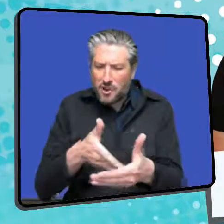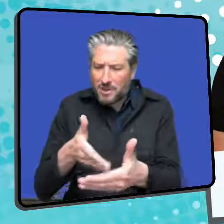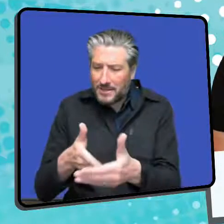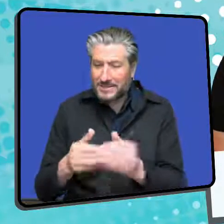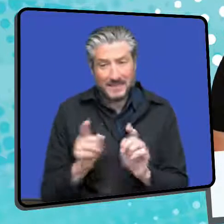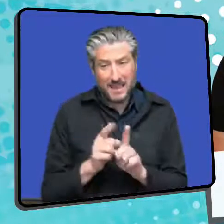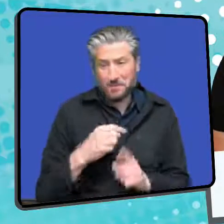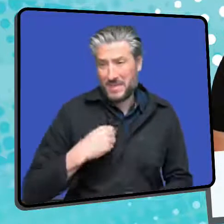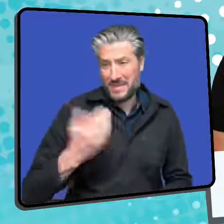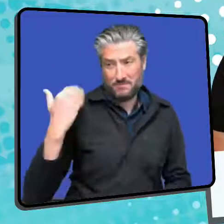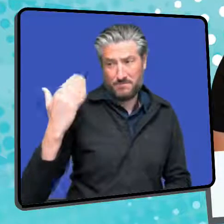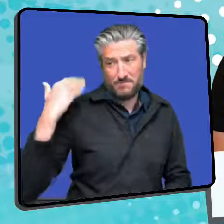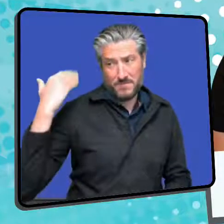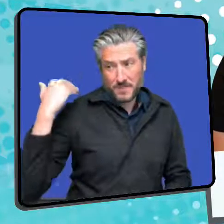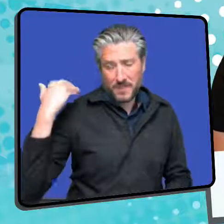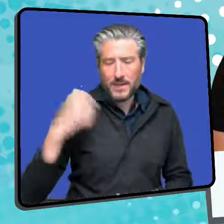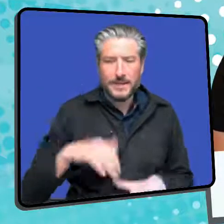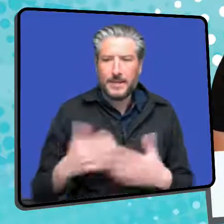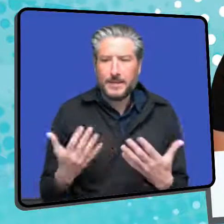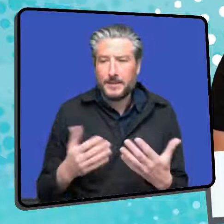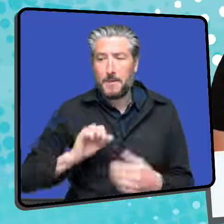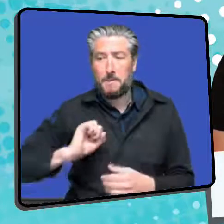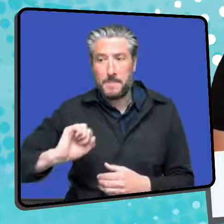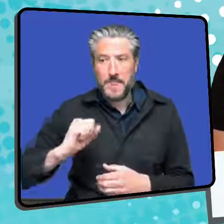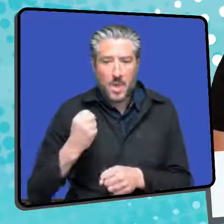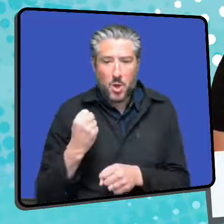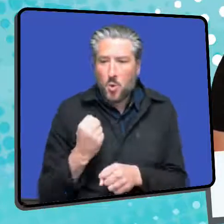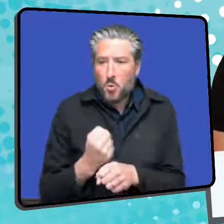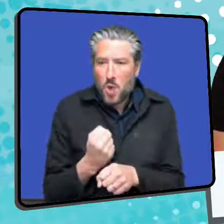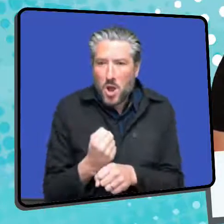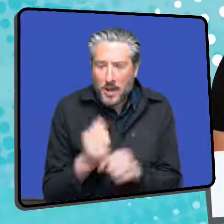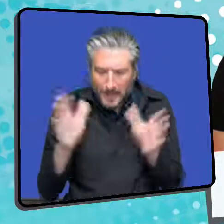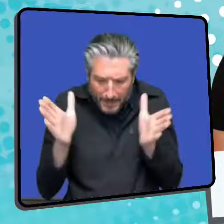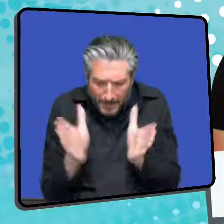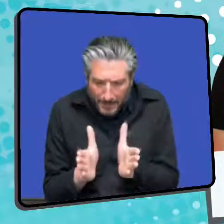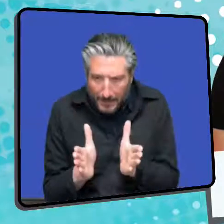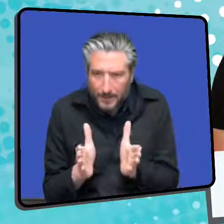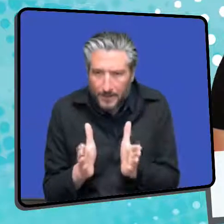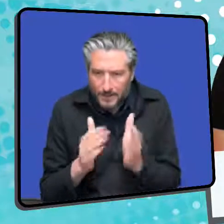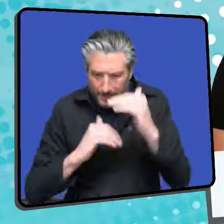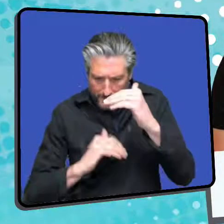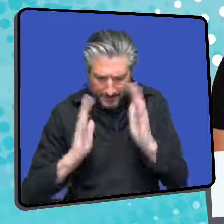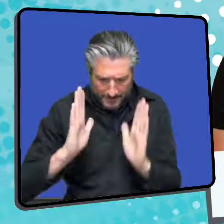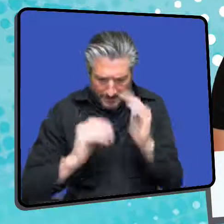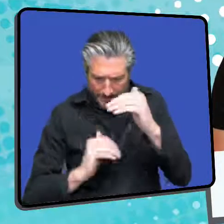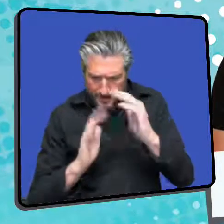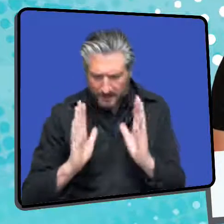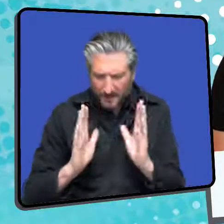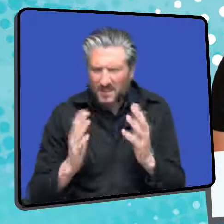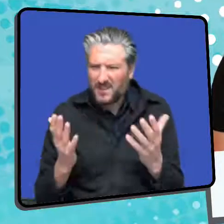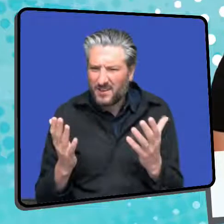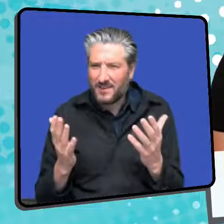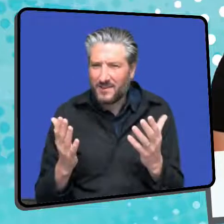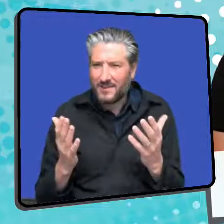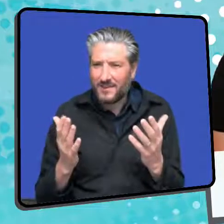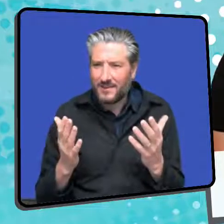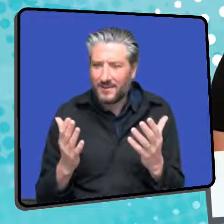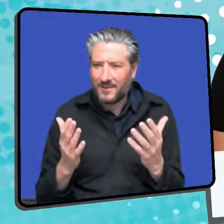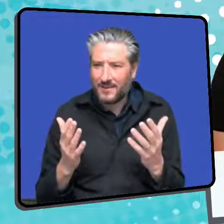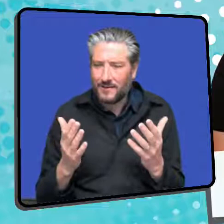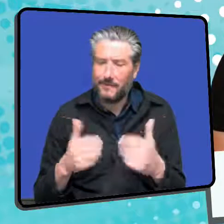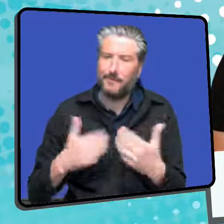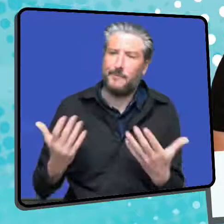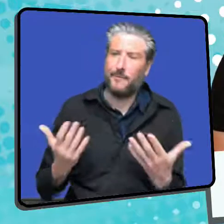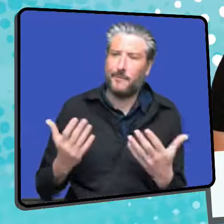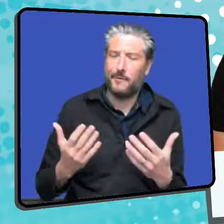like boundary based and like you don't have a qualification that is worth for me considering, or you're just an apprentice, or a